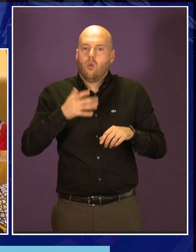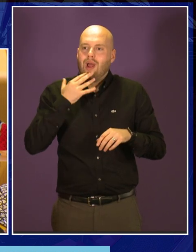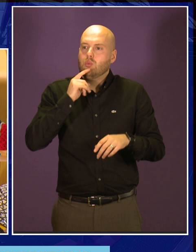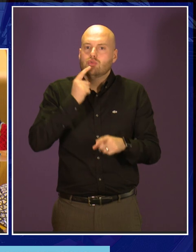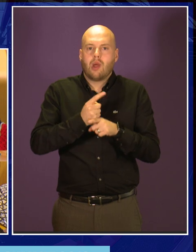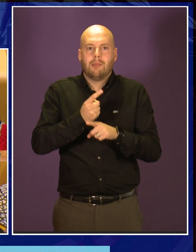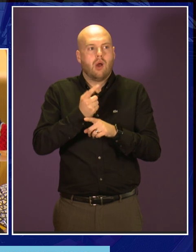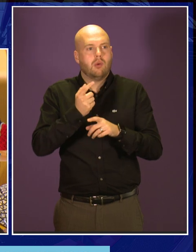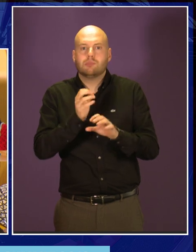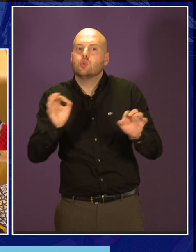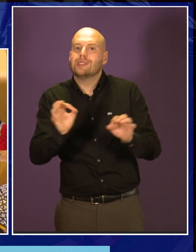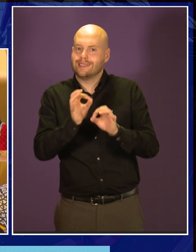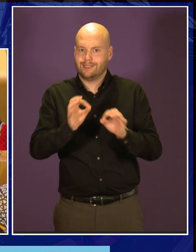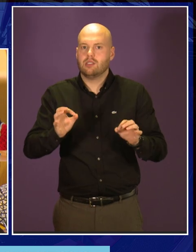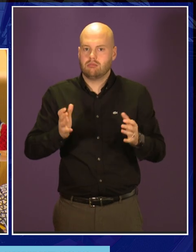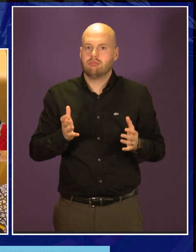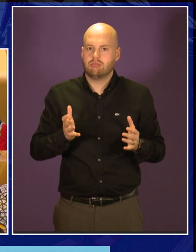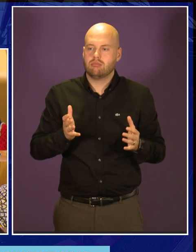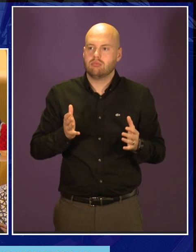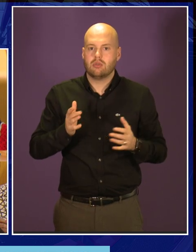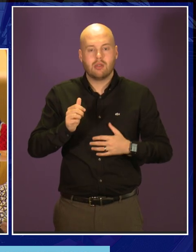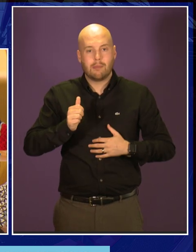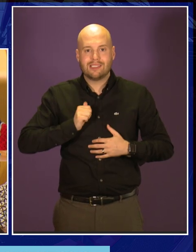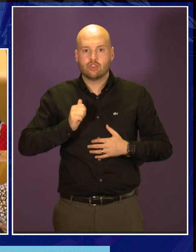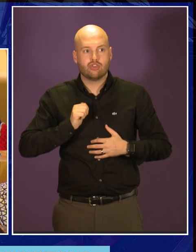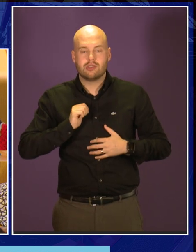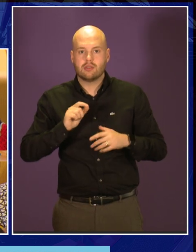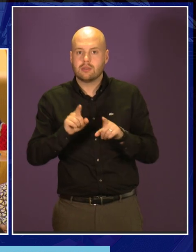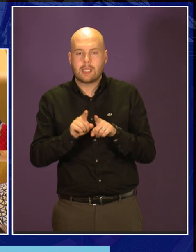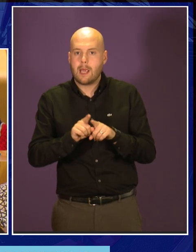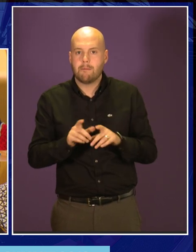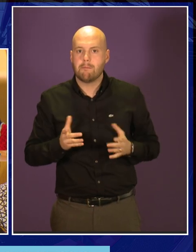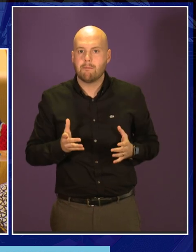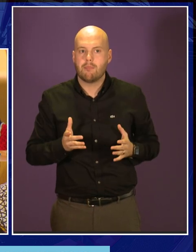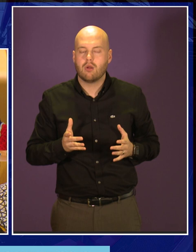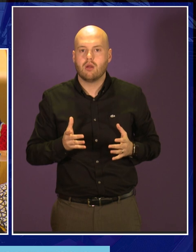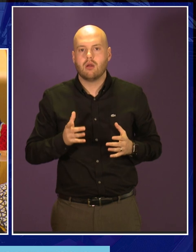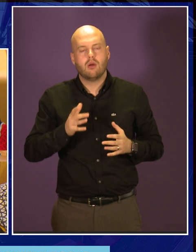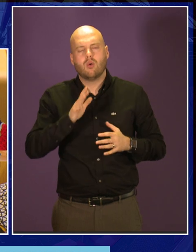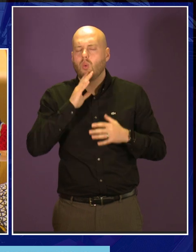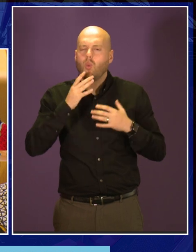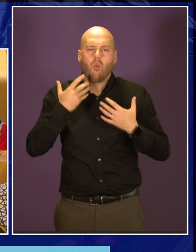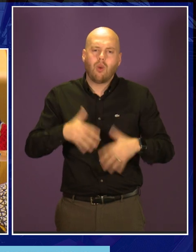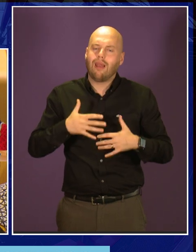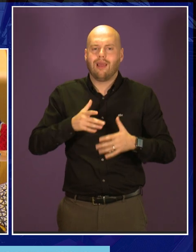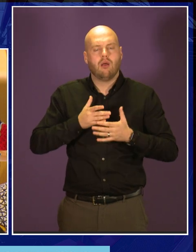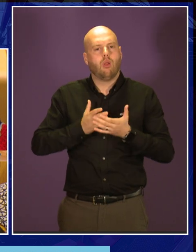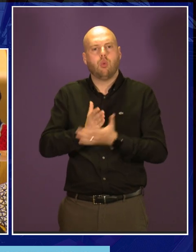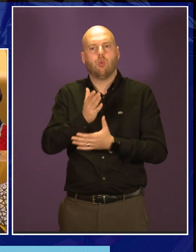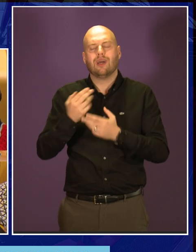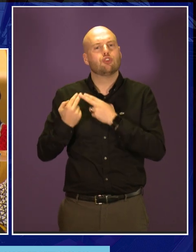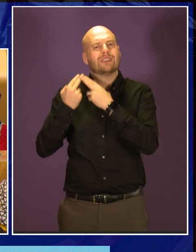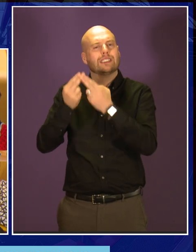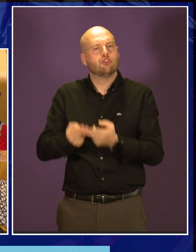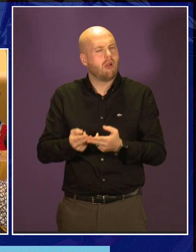music. The message is that we are now thinking of how we can move traditional modes through which we are looking at